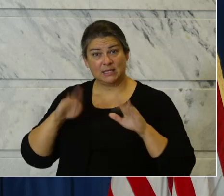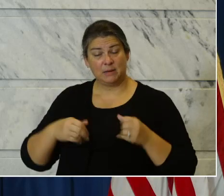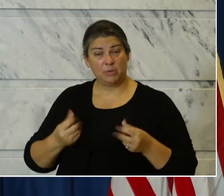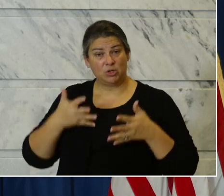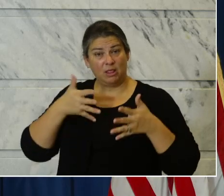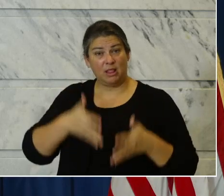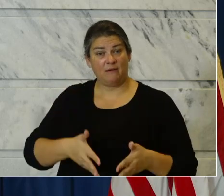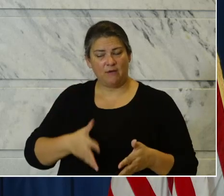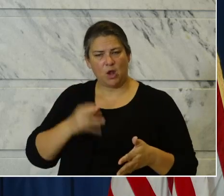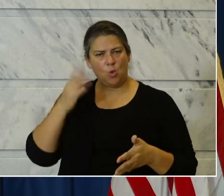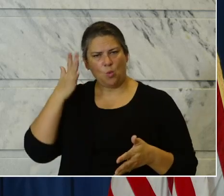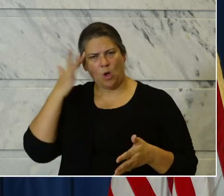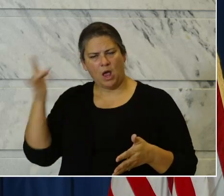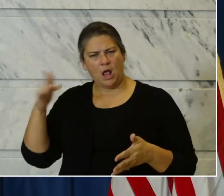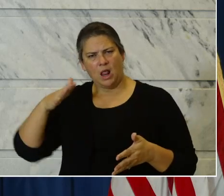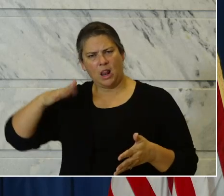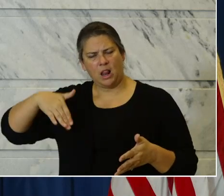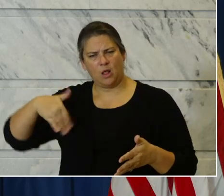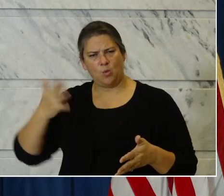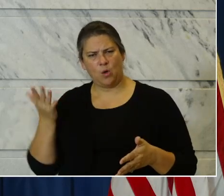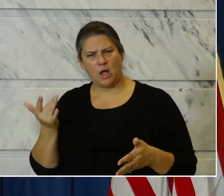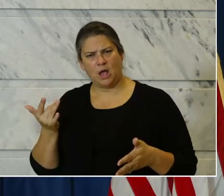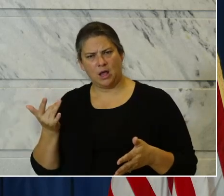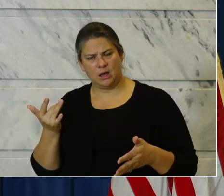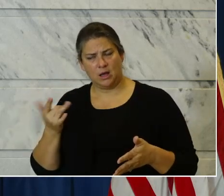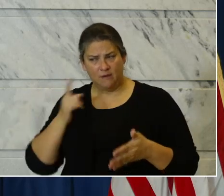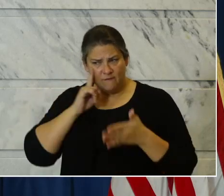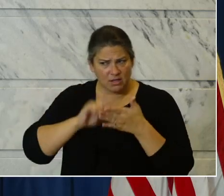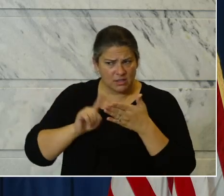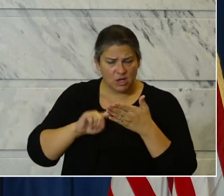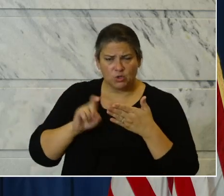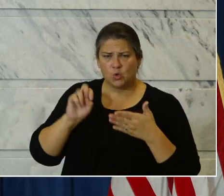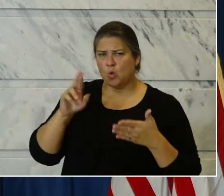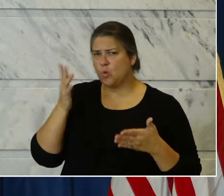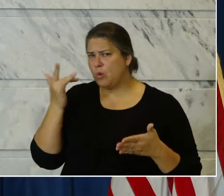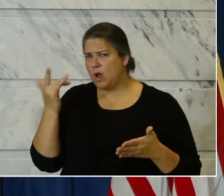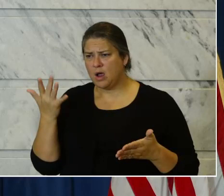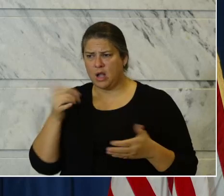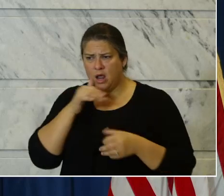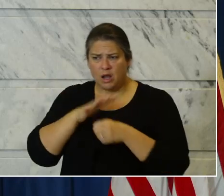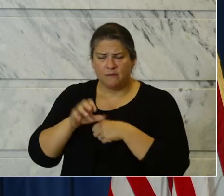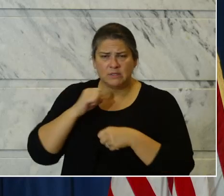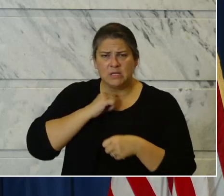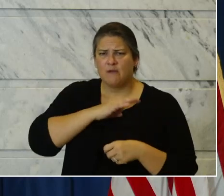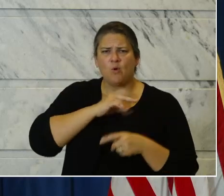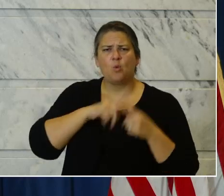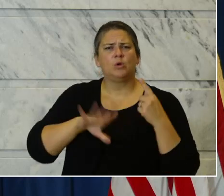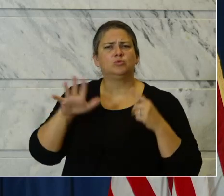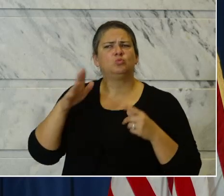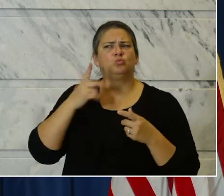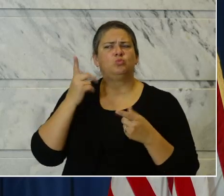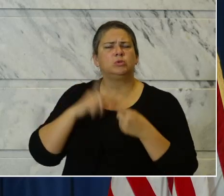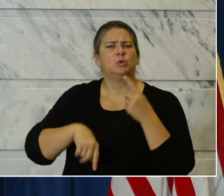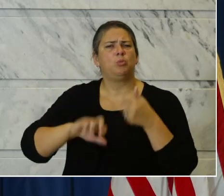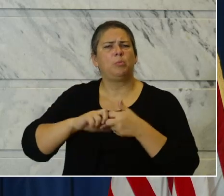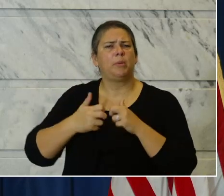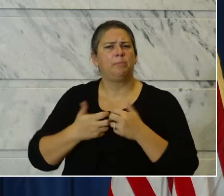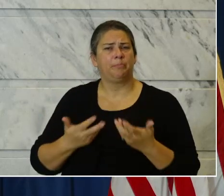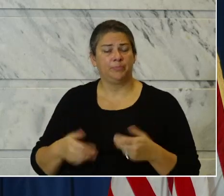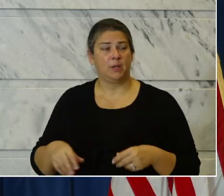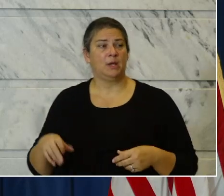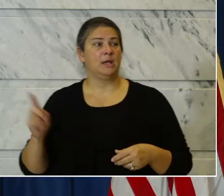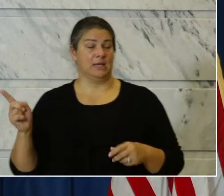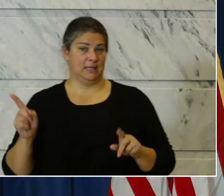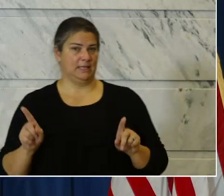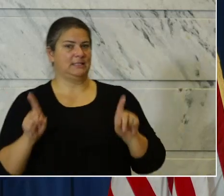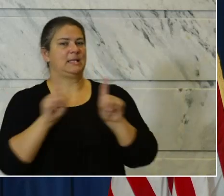to know why they are not processed yet. Are they under investigation? Not enough staff? What are the main problems? This is the same thing